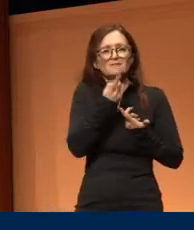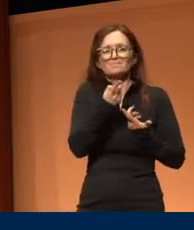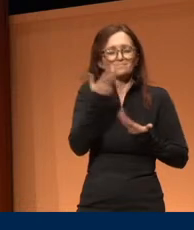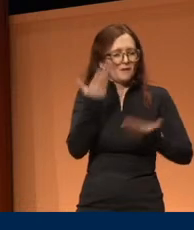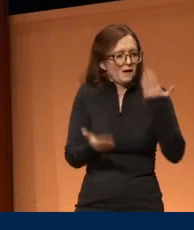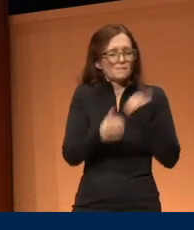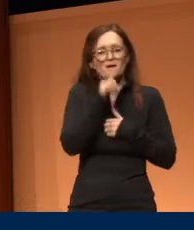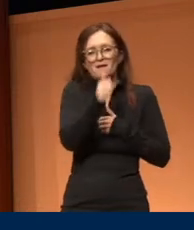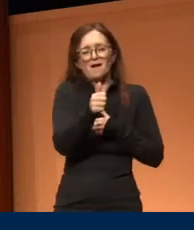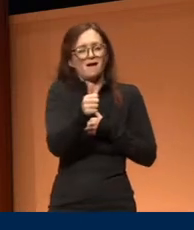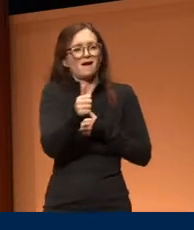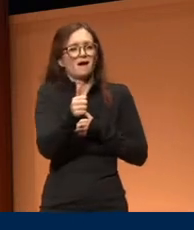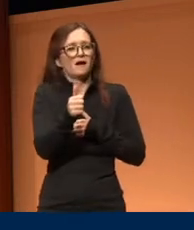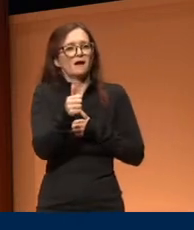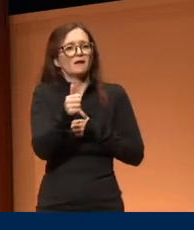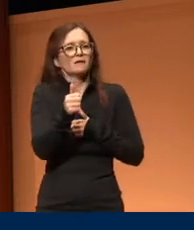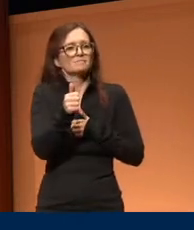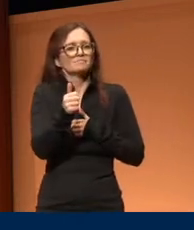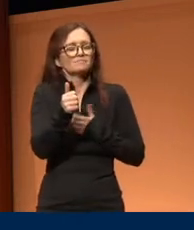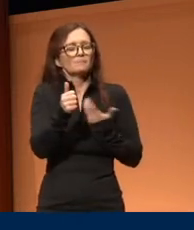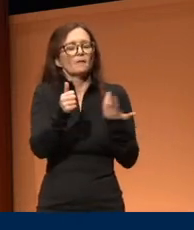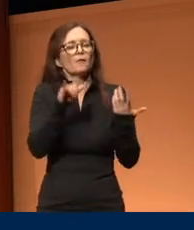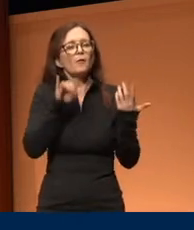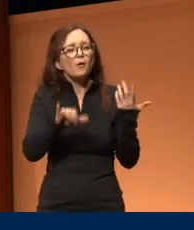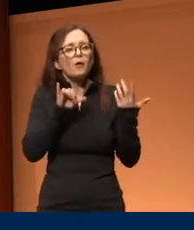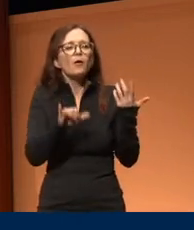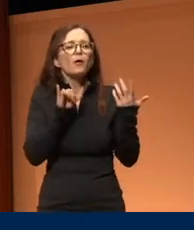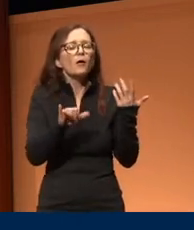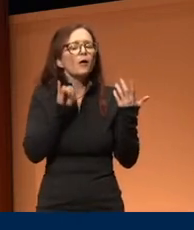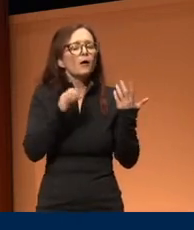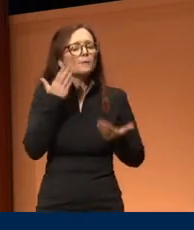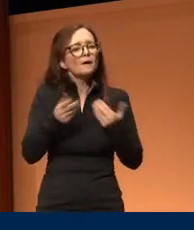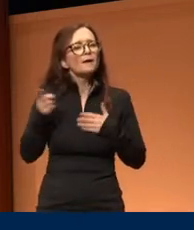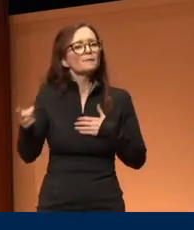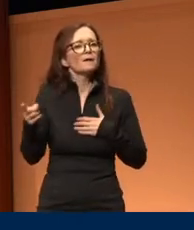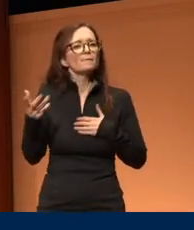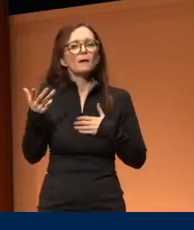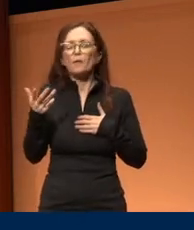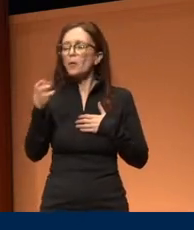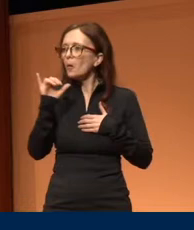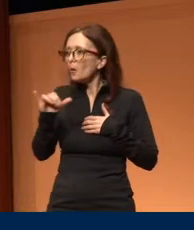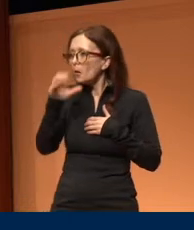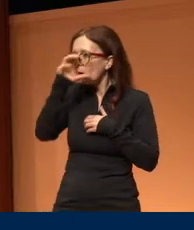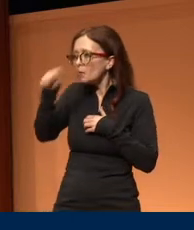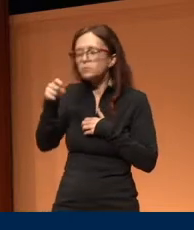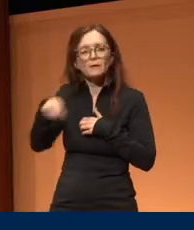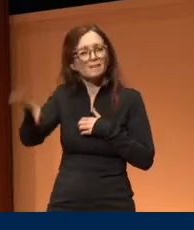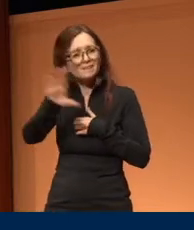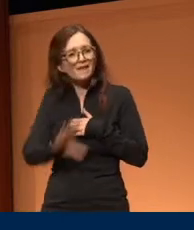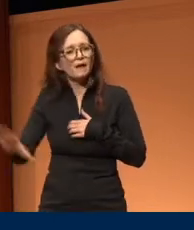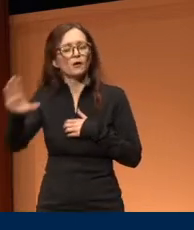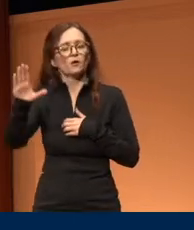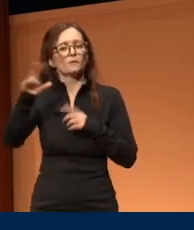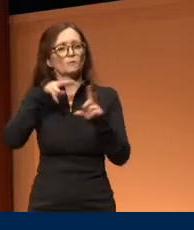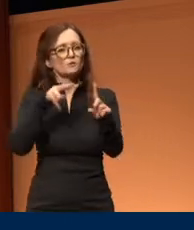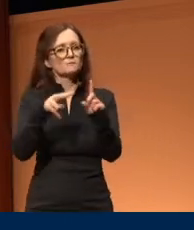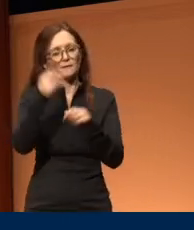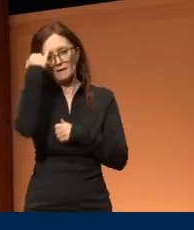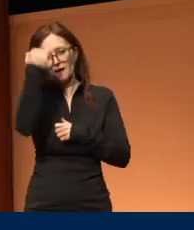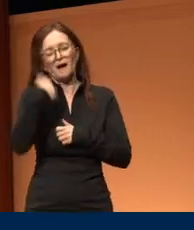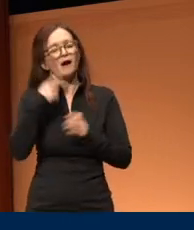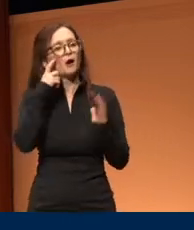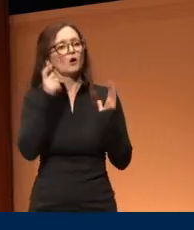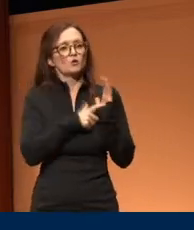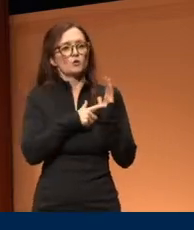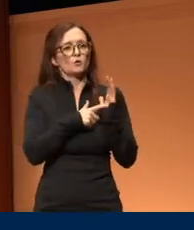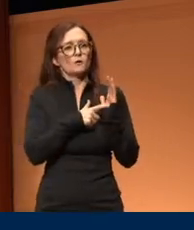of be receptive to ways they might be mistaken, more likely to be kind of taken in by their thoughts. And I noticed that in a